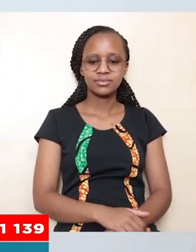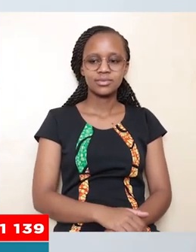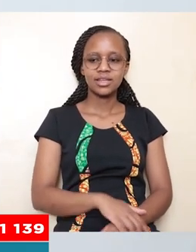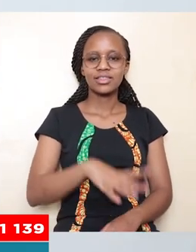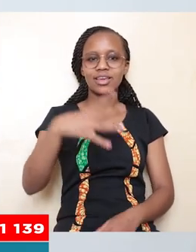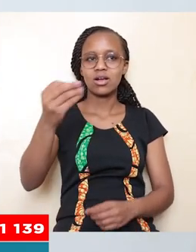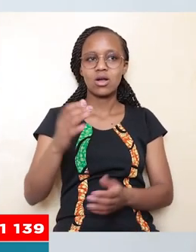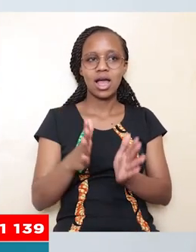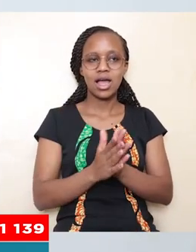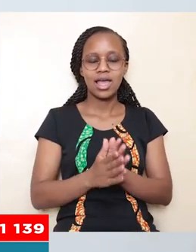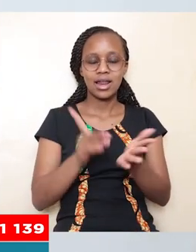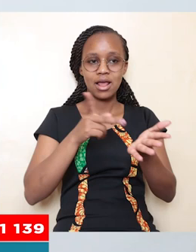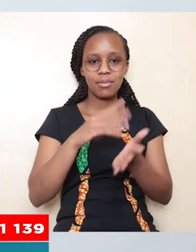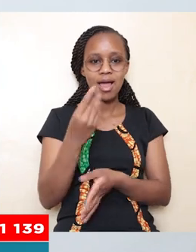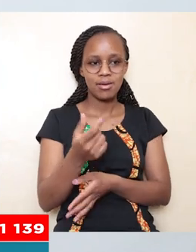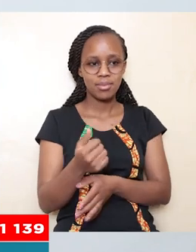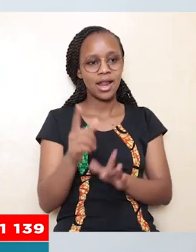Anaedewa. Alafu akiedewa.